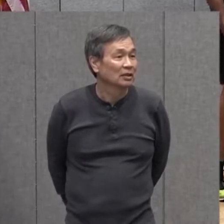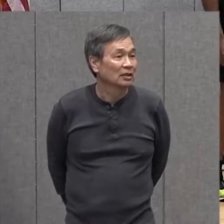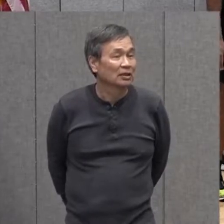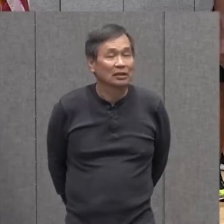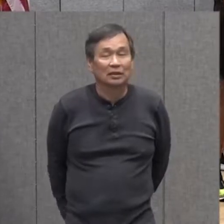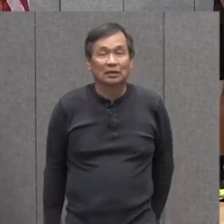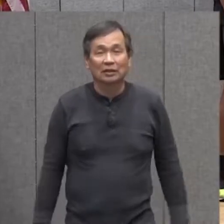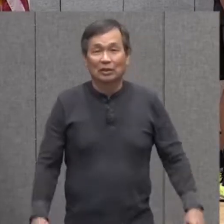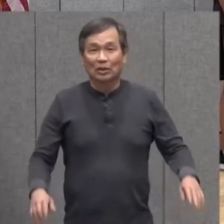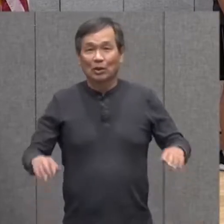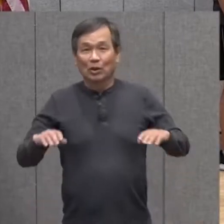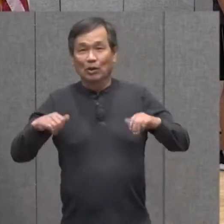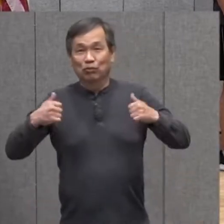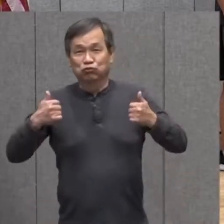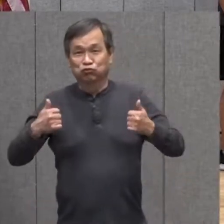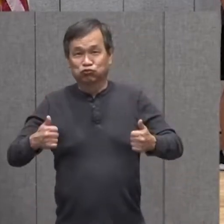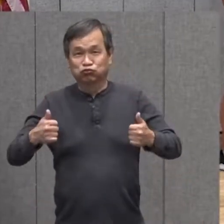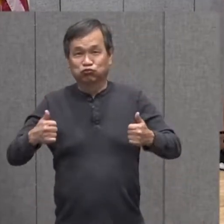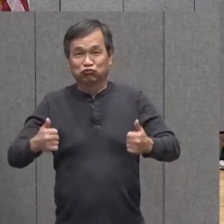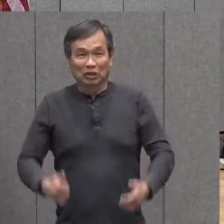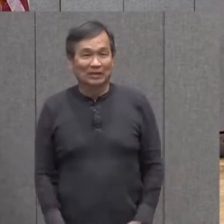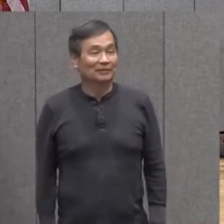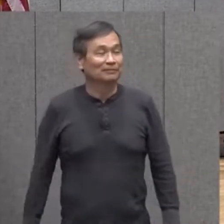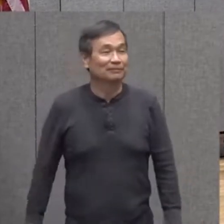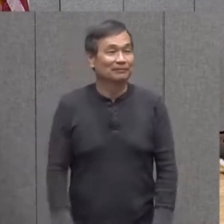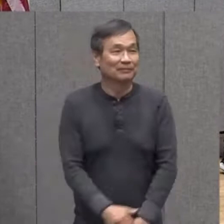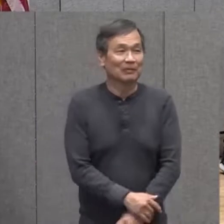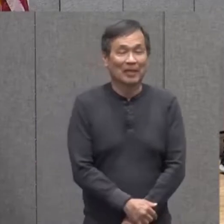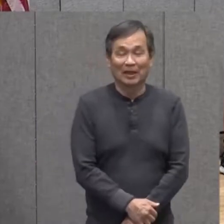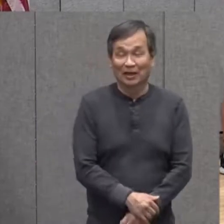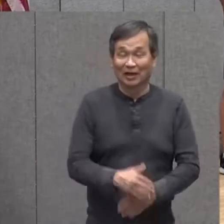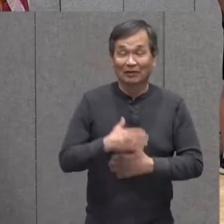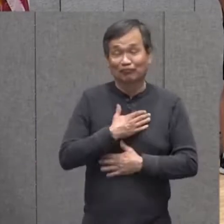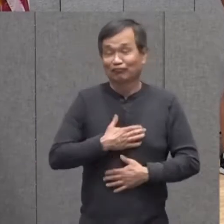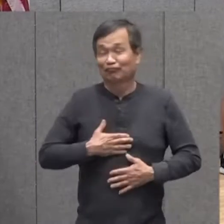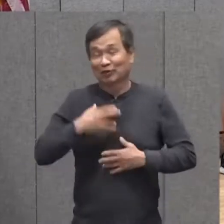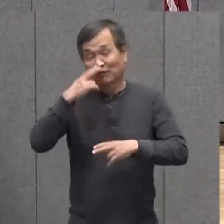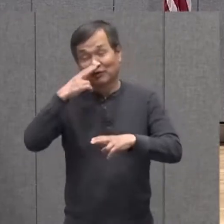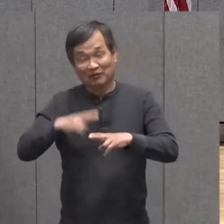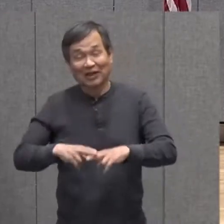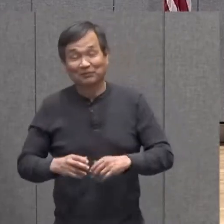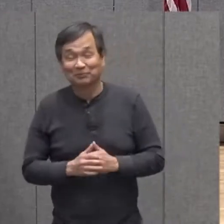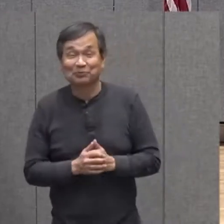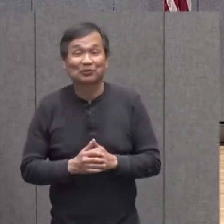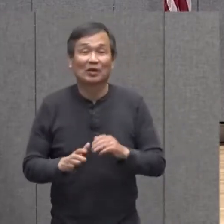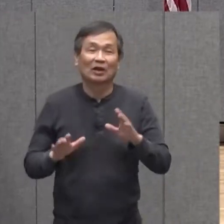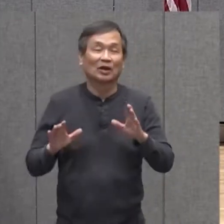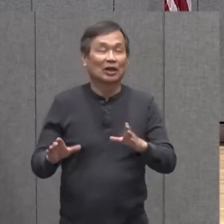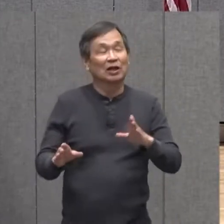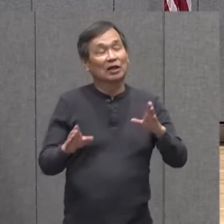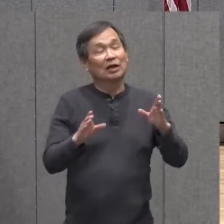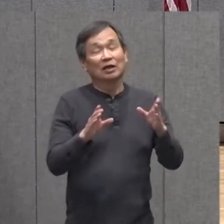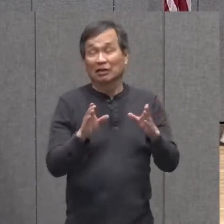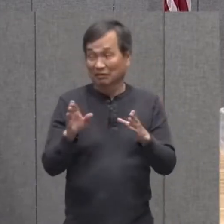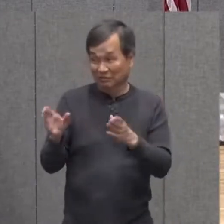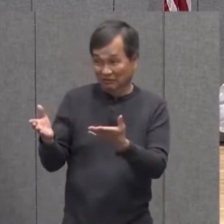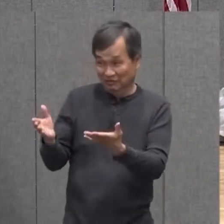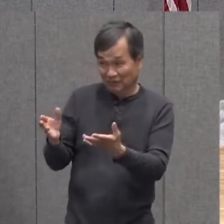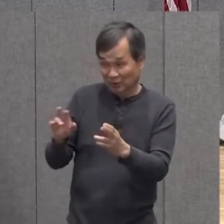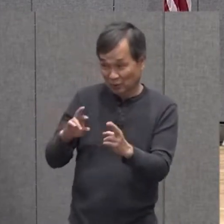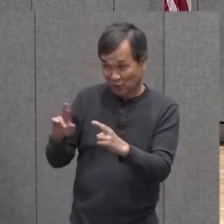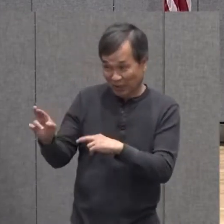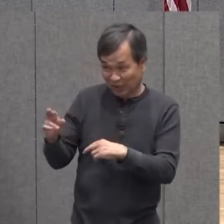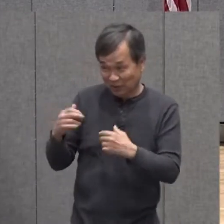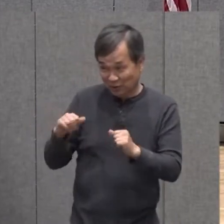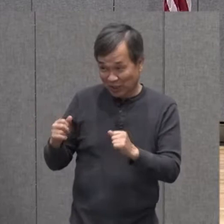All righty. Great job. We're Muy having a bien lot of hecho, fun here. niños y I hope niñas. you are as well. So, Mr. Anderson, you think they're ready to kind of see what it's like